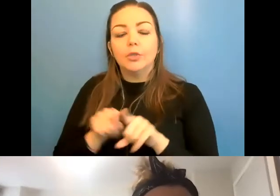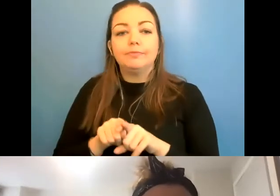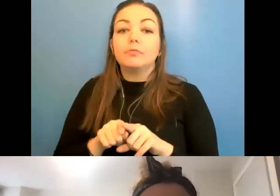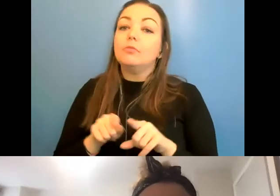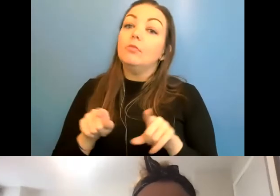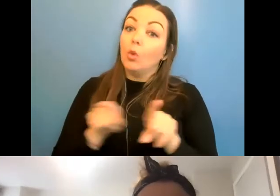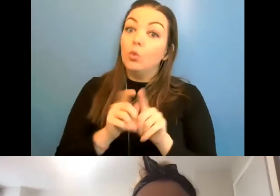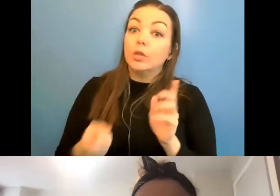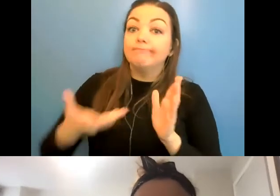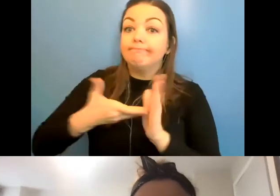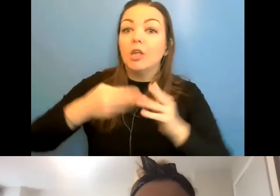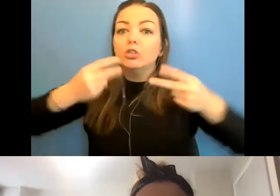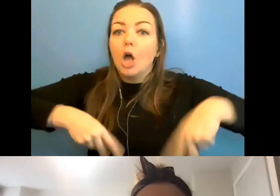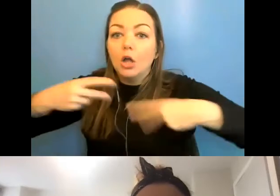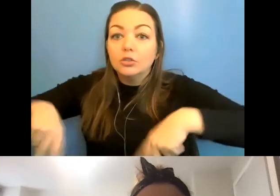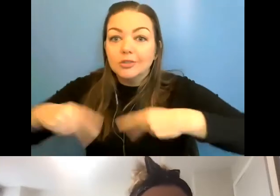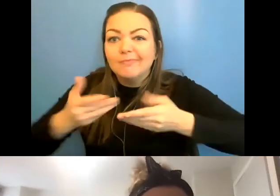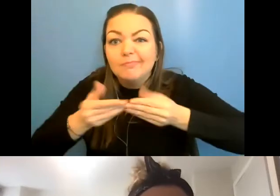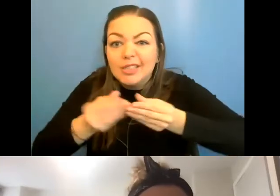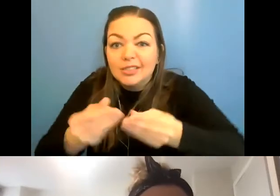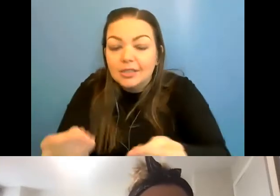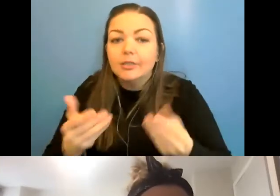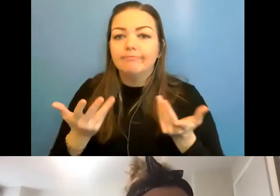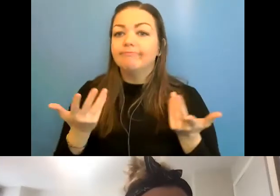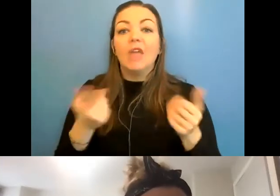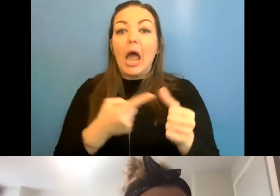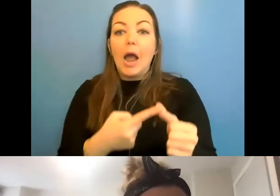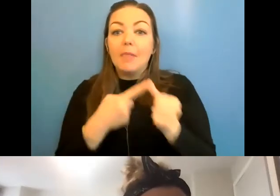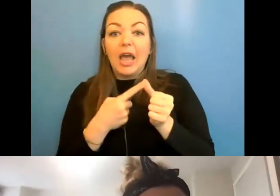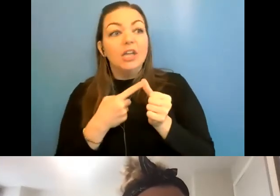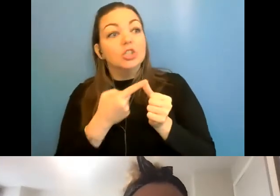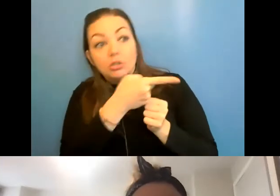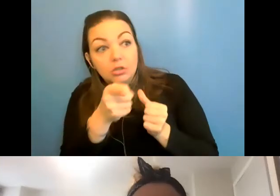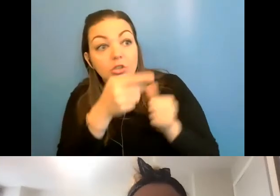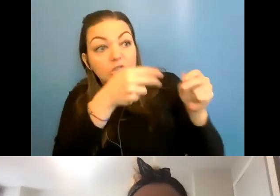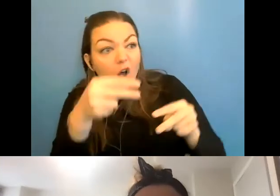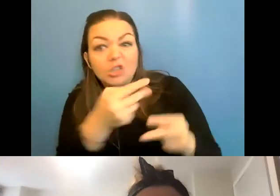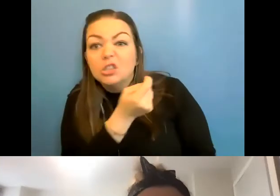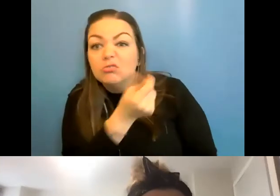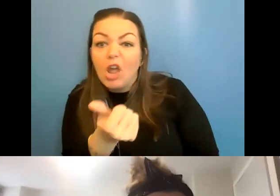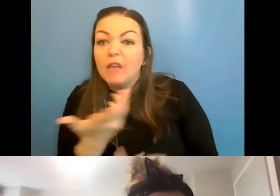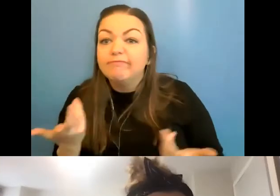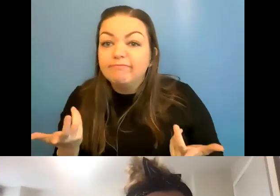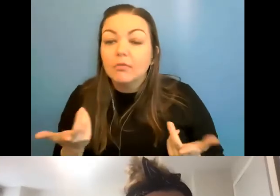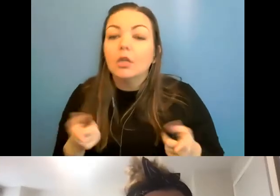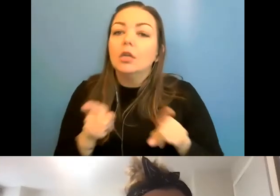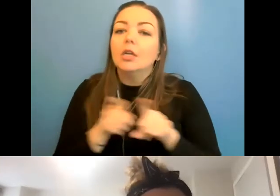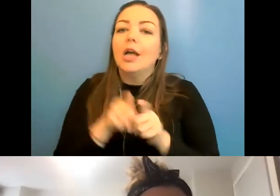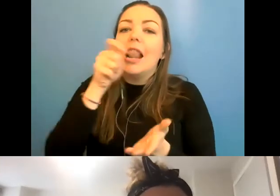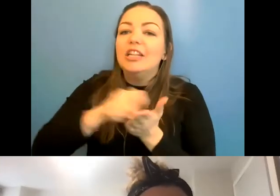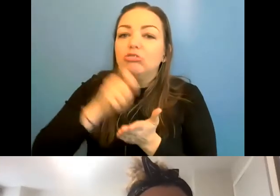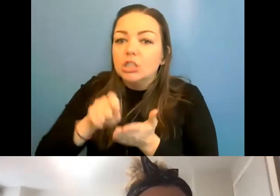We had some gaps in the fact that we didn't have as many applicants from dance in the past, as well as literature